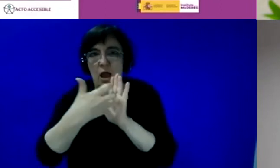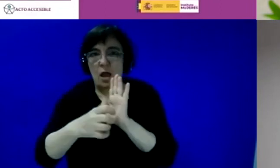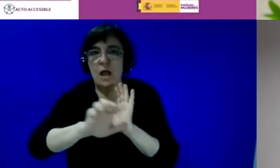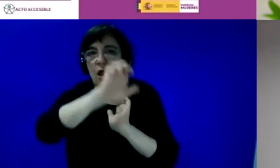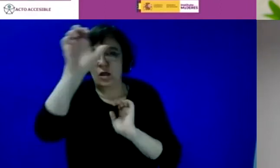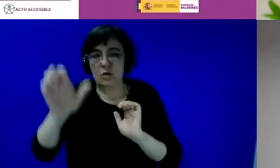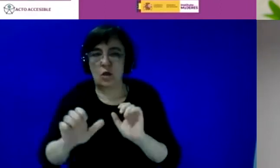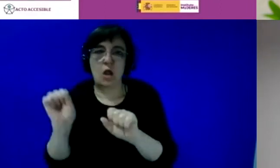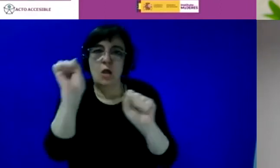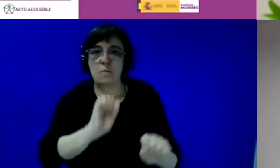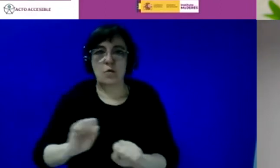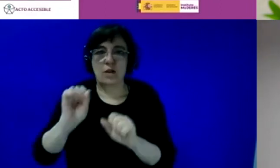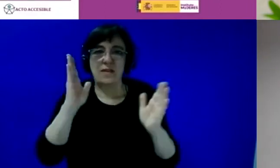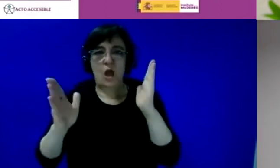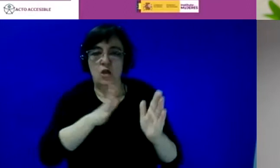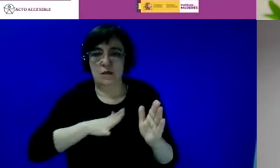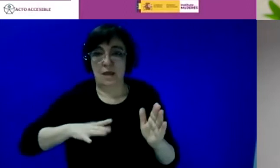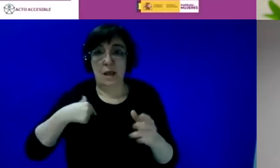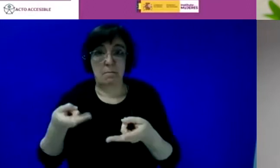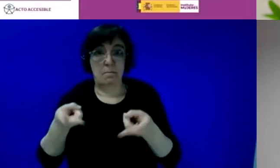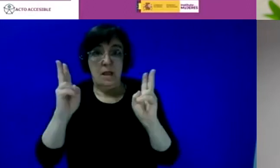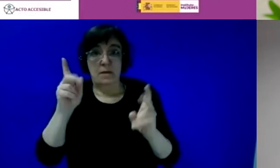in European Union and immediately be able